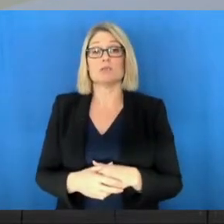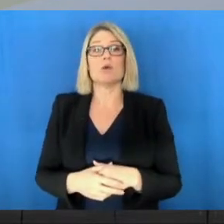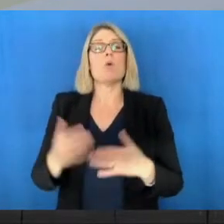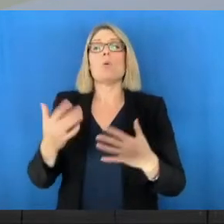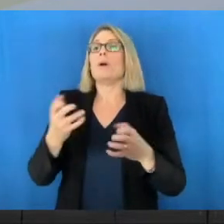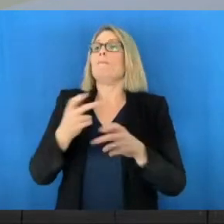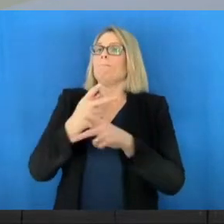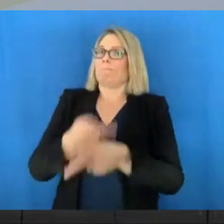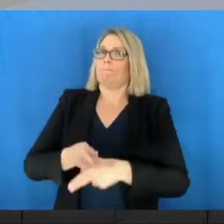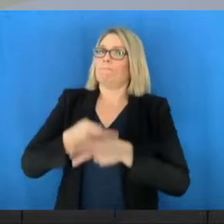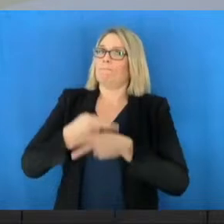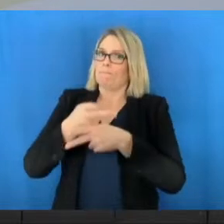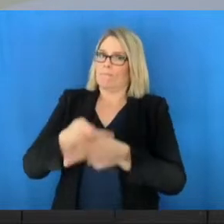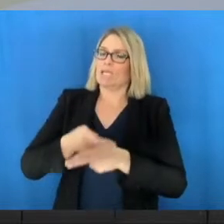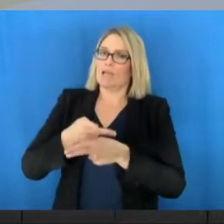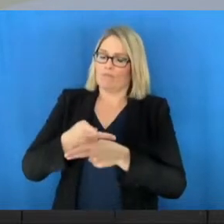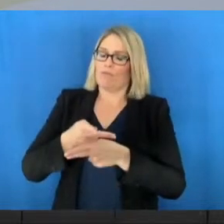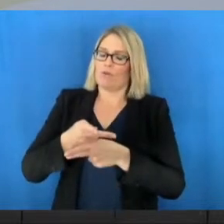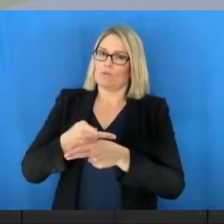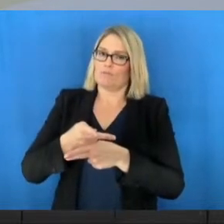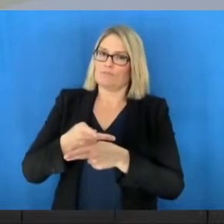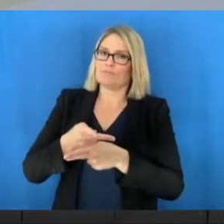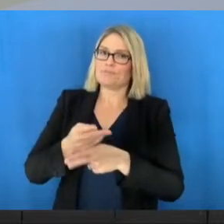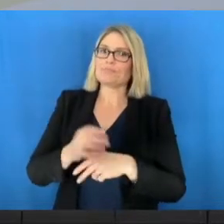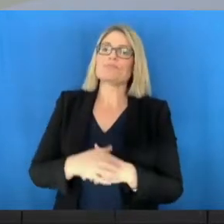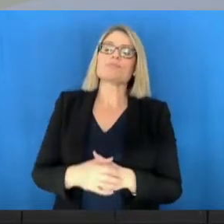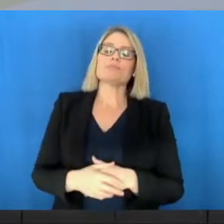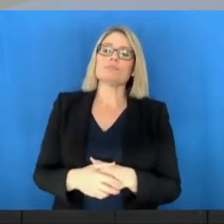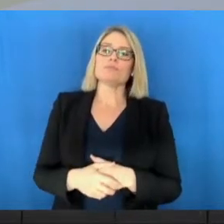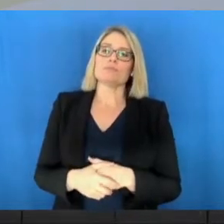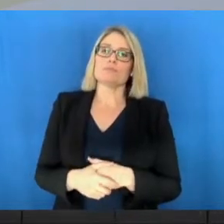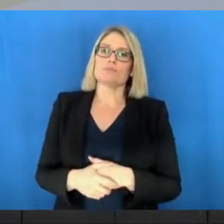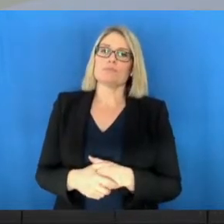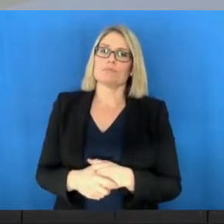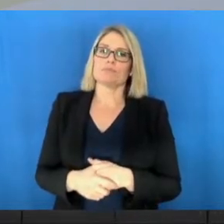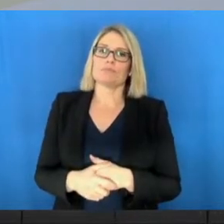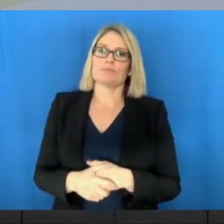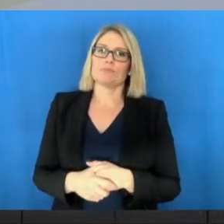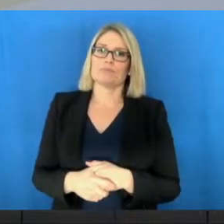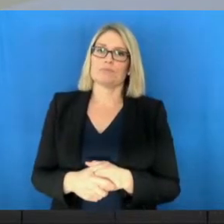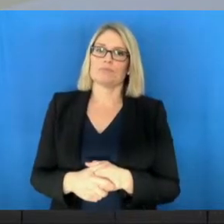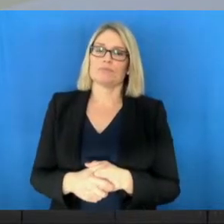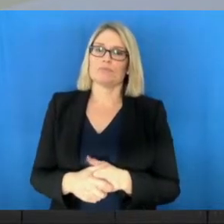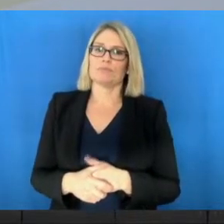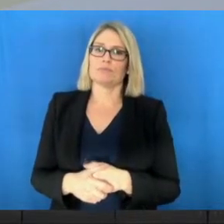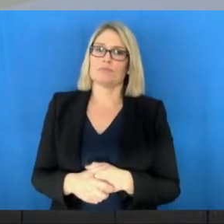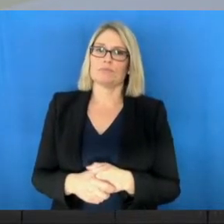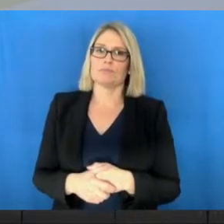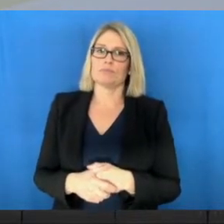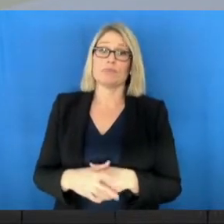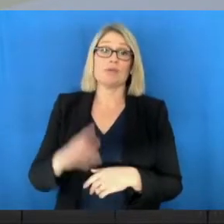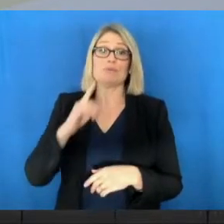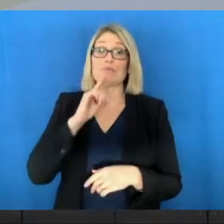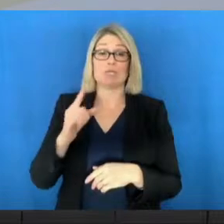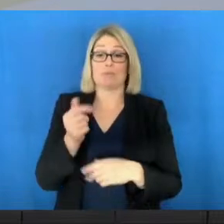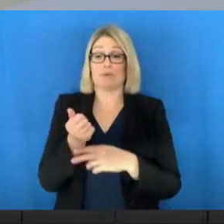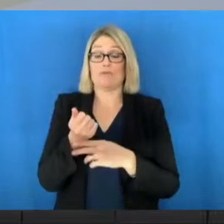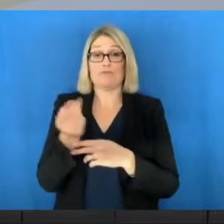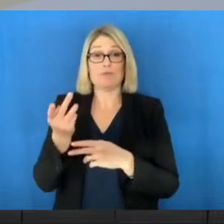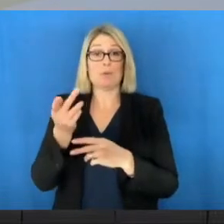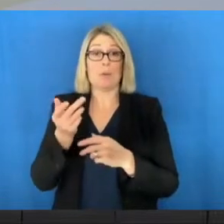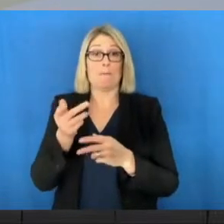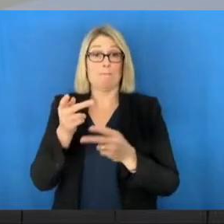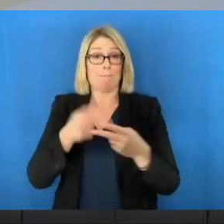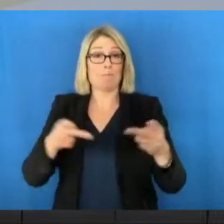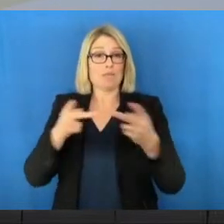careful and work with them, recognizing that there would be only a few places that would be able to still accommodate the